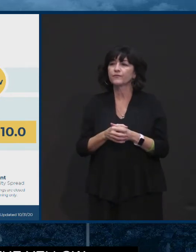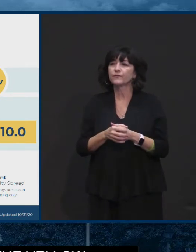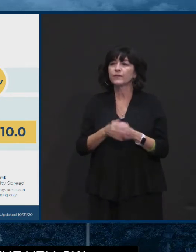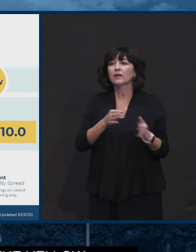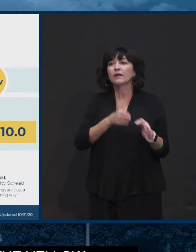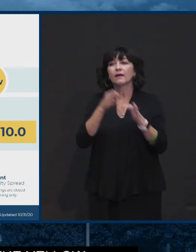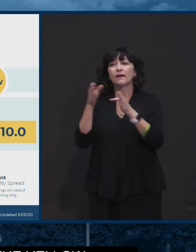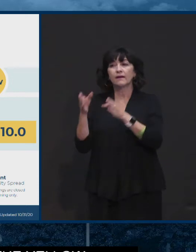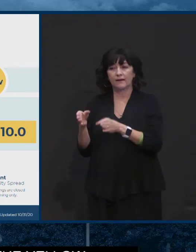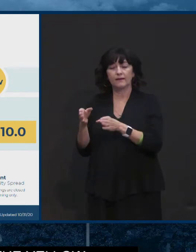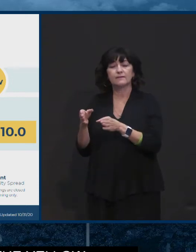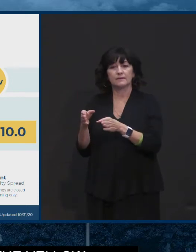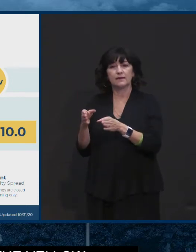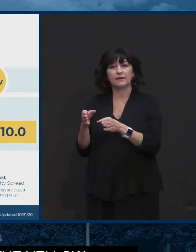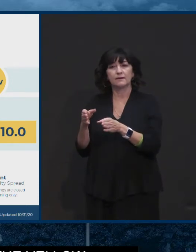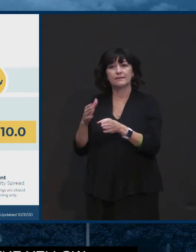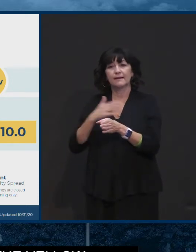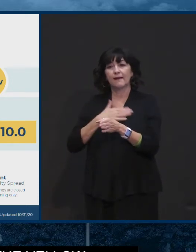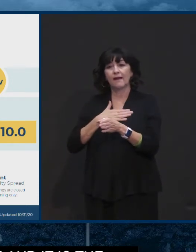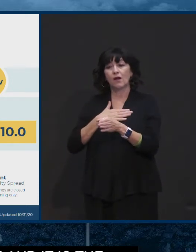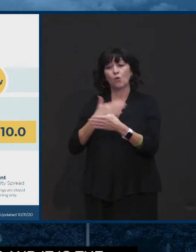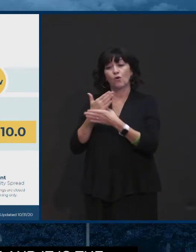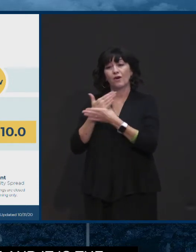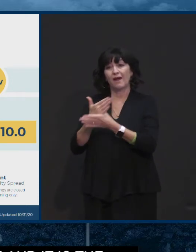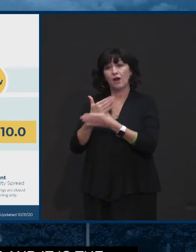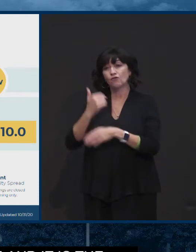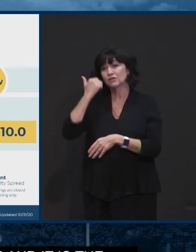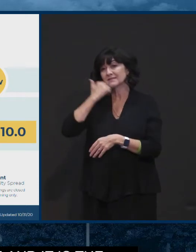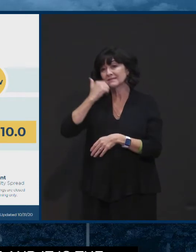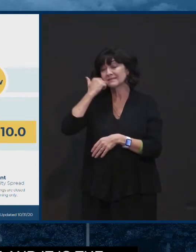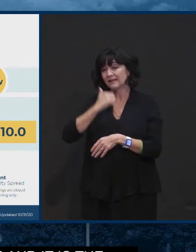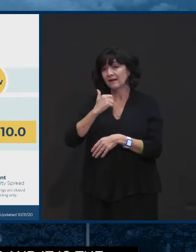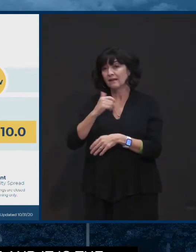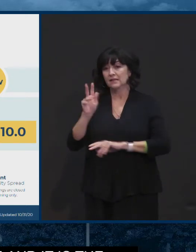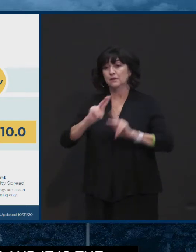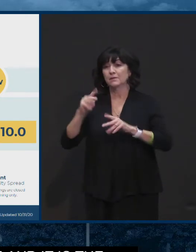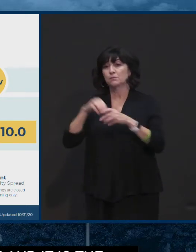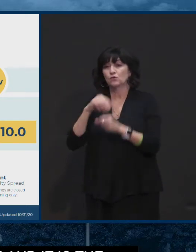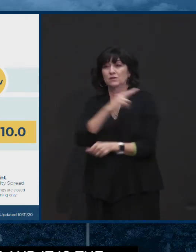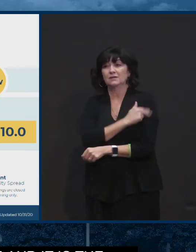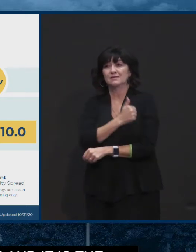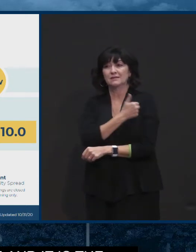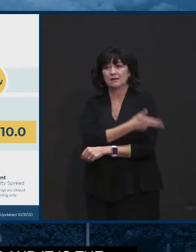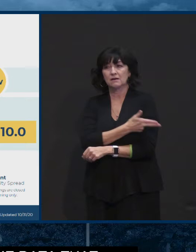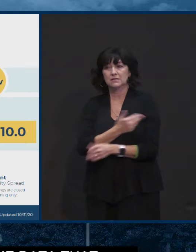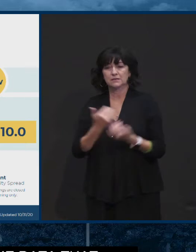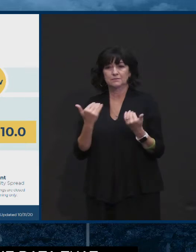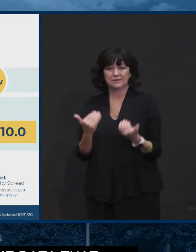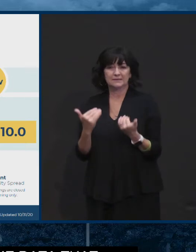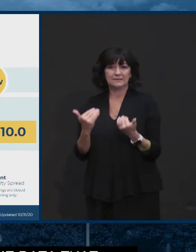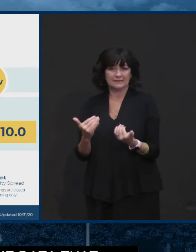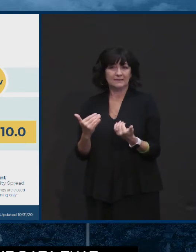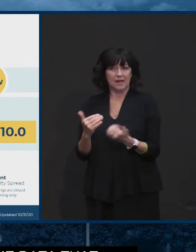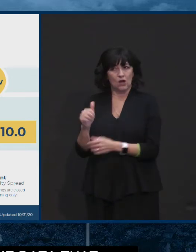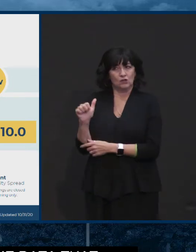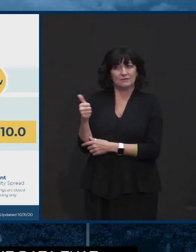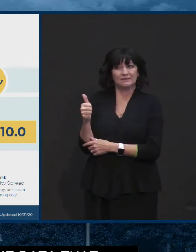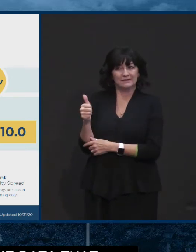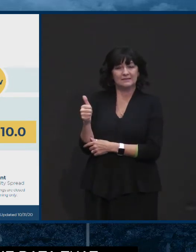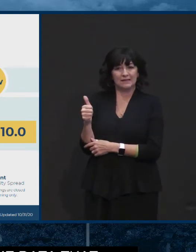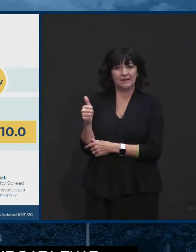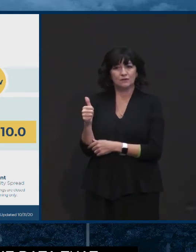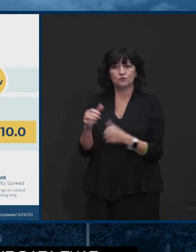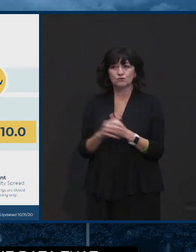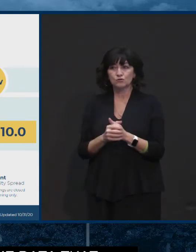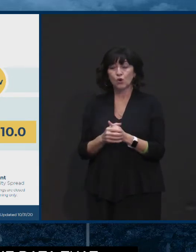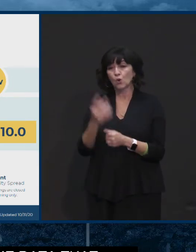then again, with daily hospitalizations, we're still comfortably under that as well. And so since 2